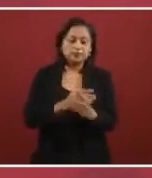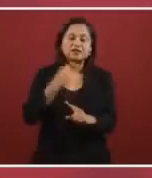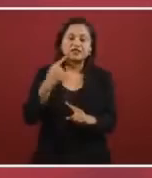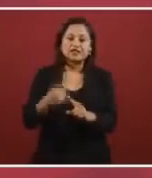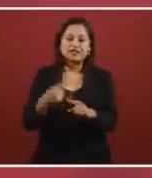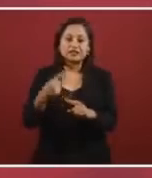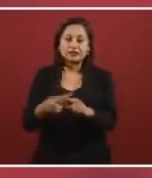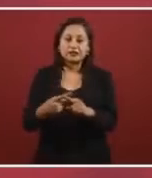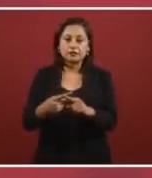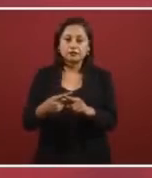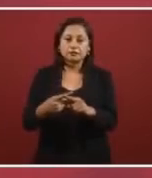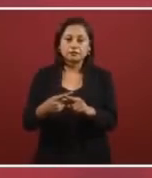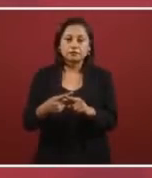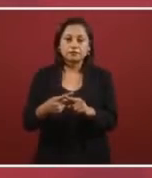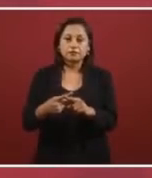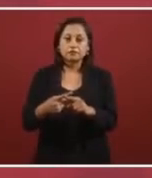the parts.